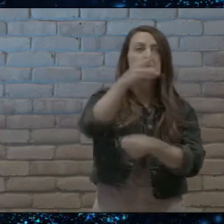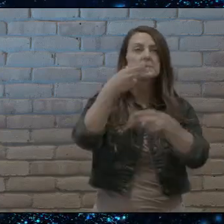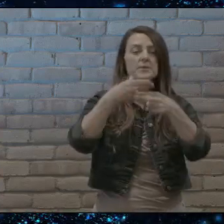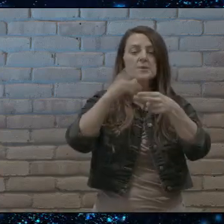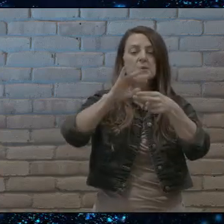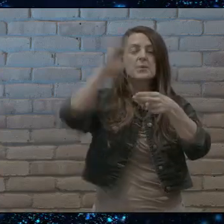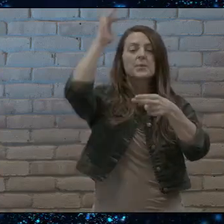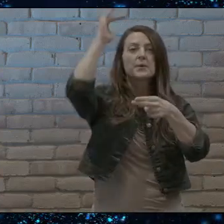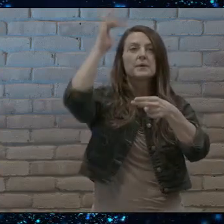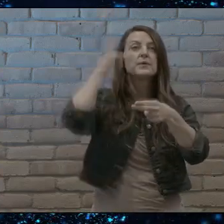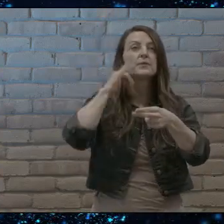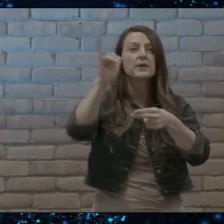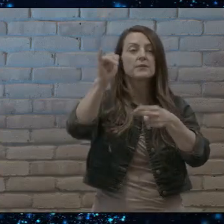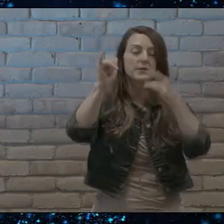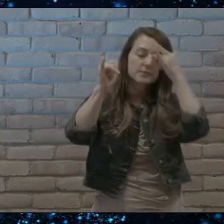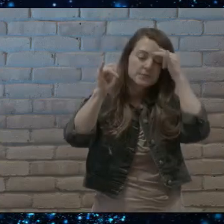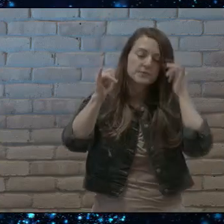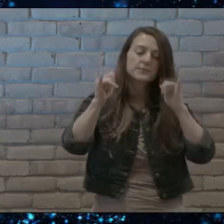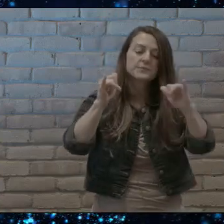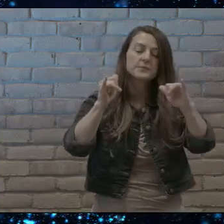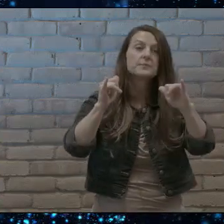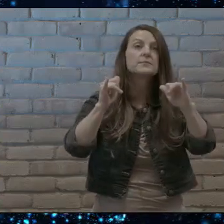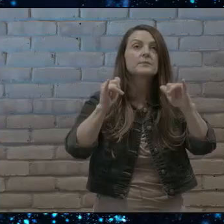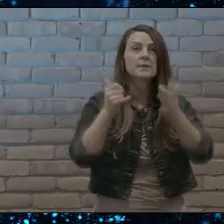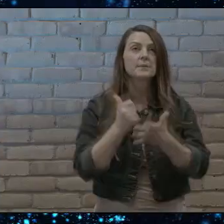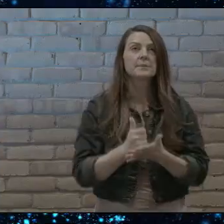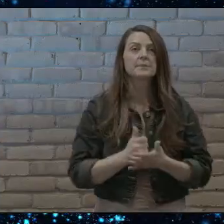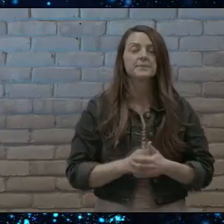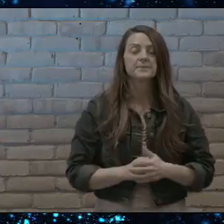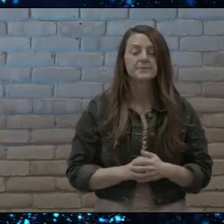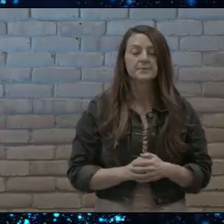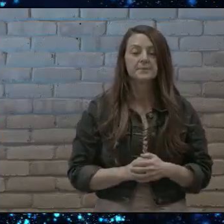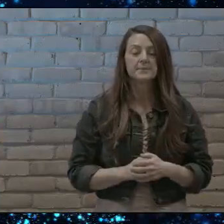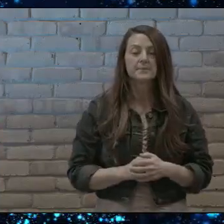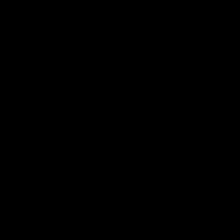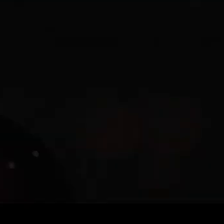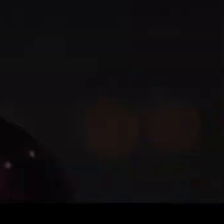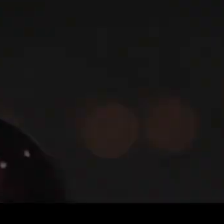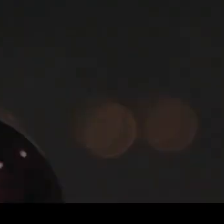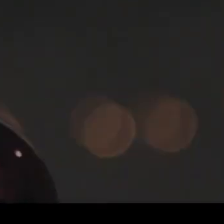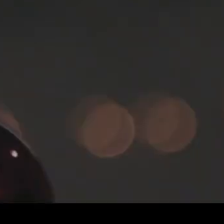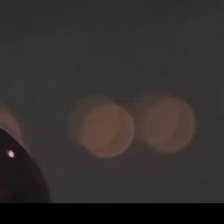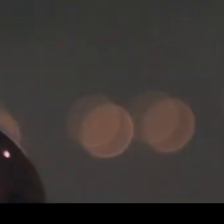the glory forever and ever. Amen.